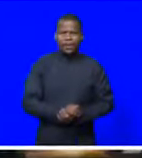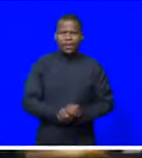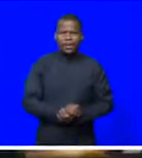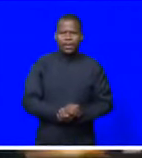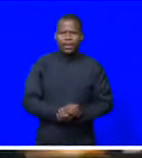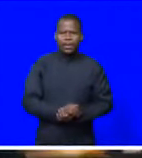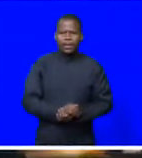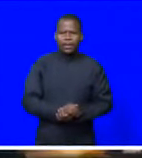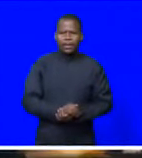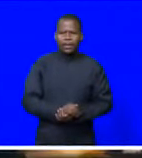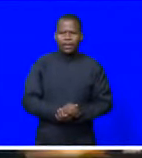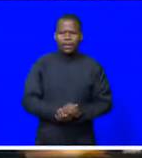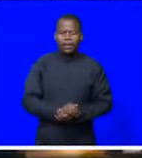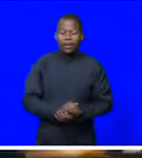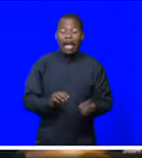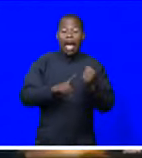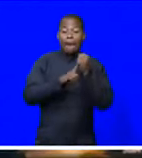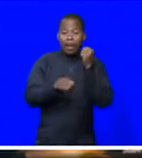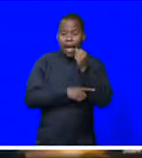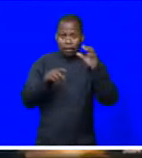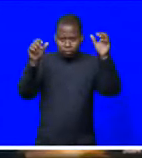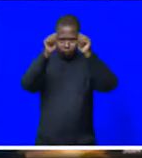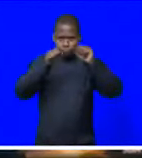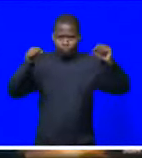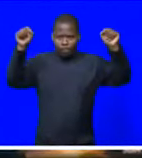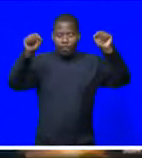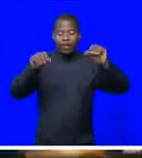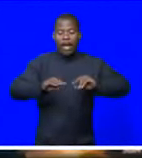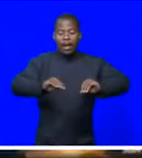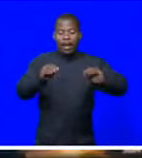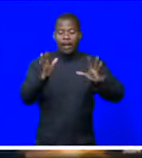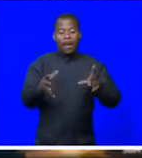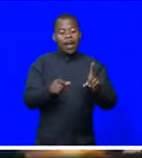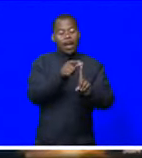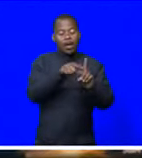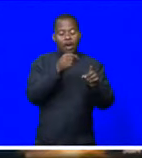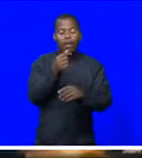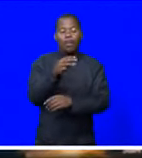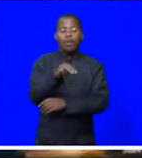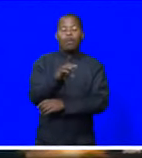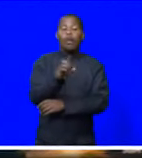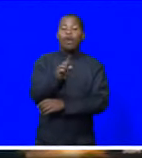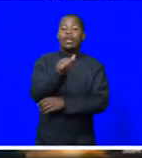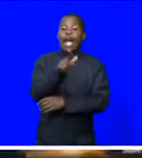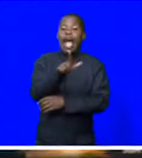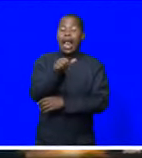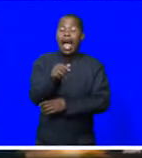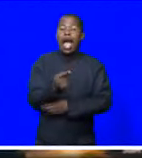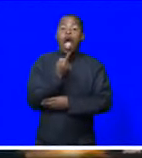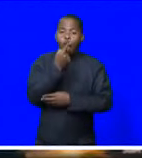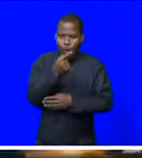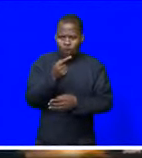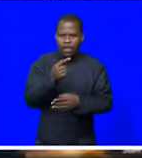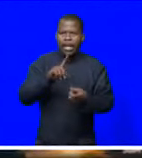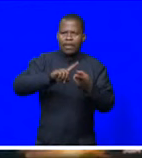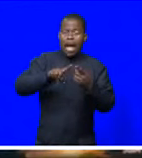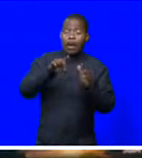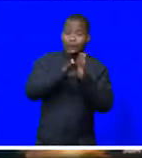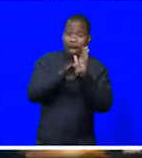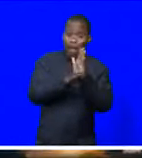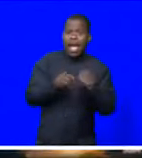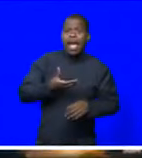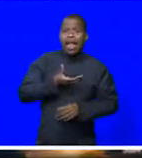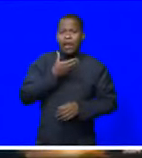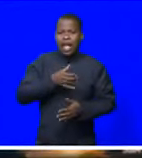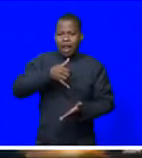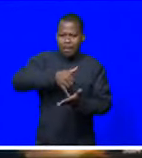Mbabane. Mbabane Highlanders head coach Selawatse Sly Mosala says his team is still in the race for the MTN